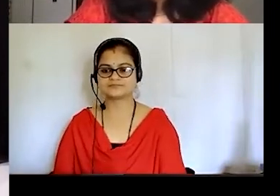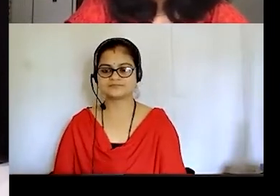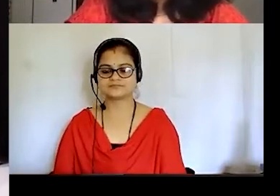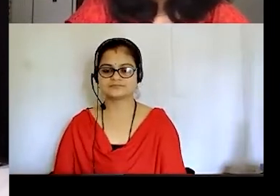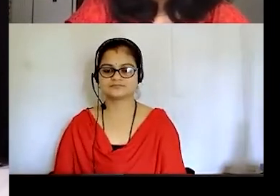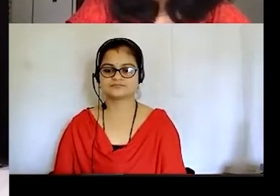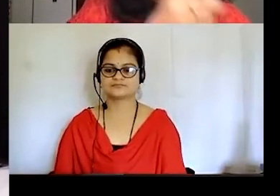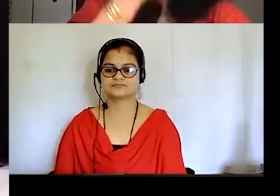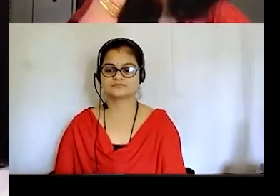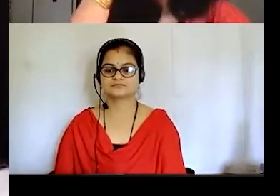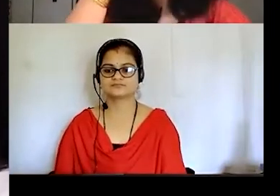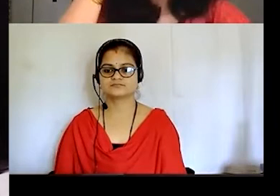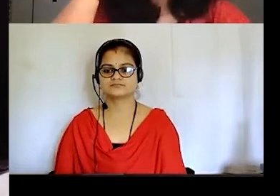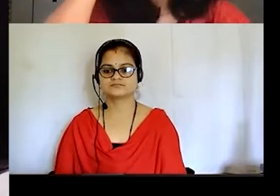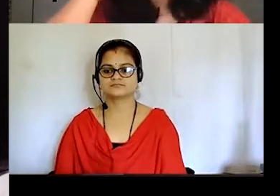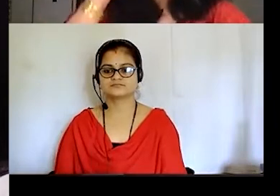sari